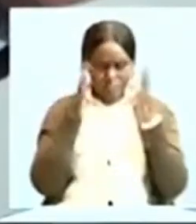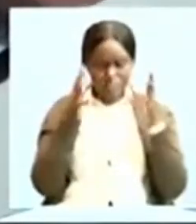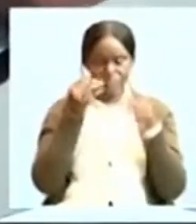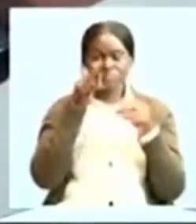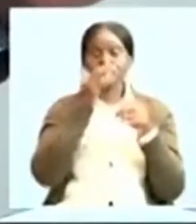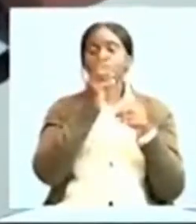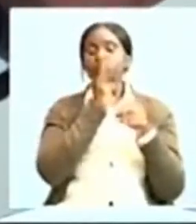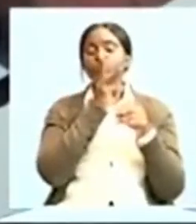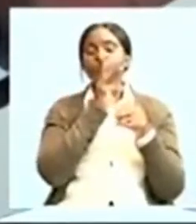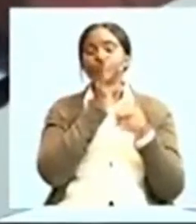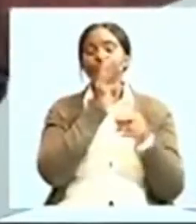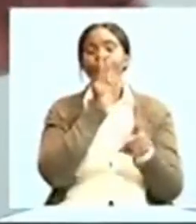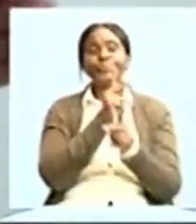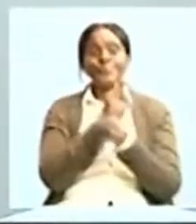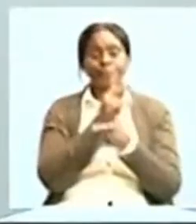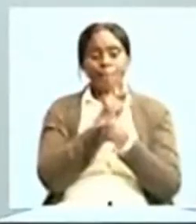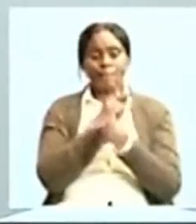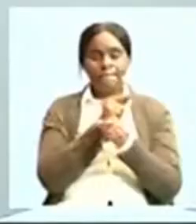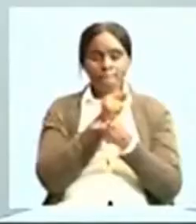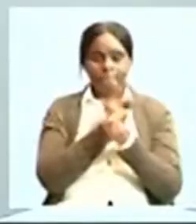water storage.